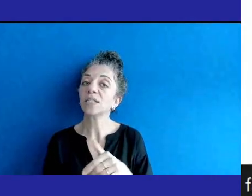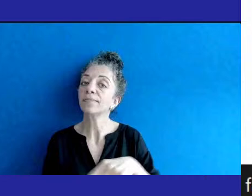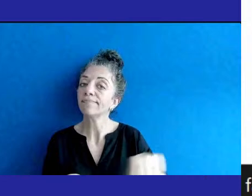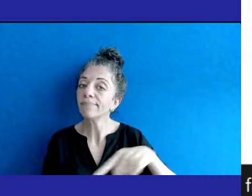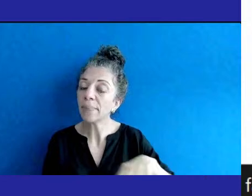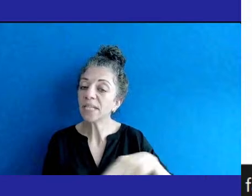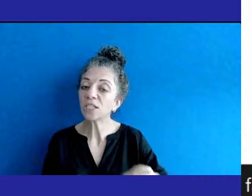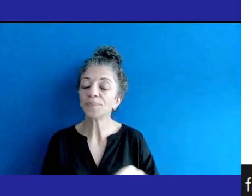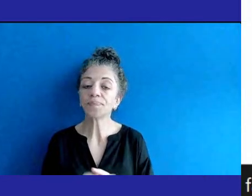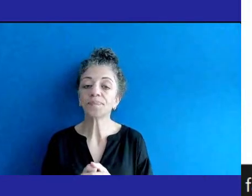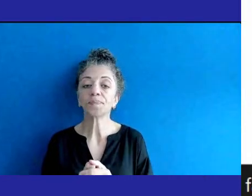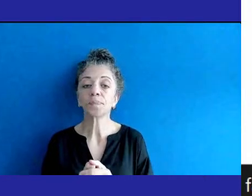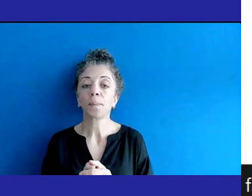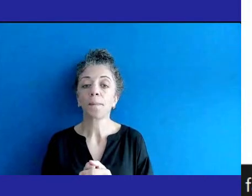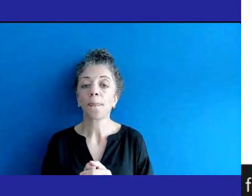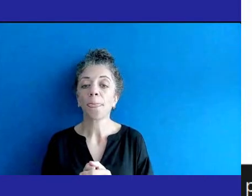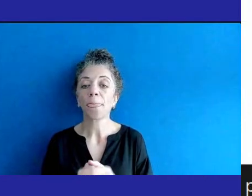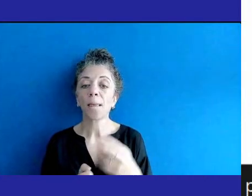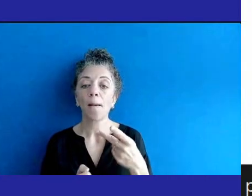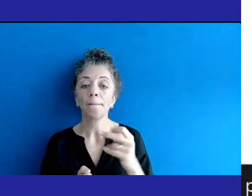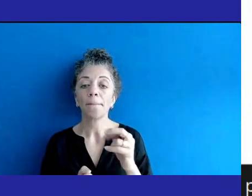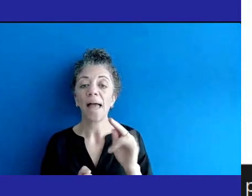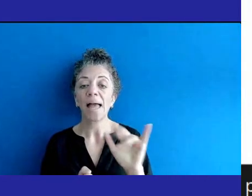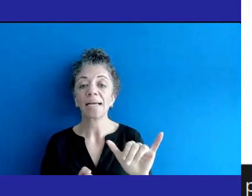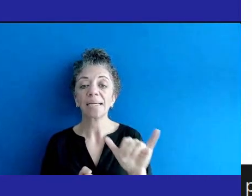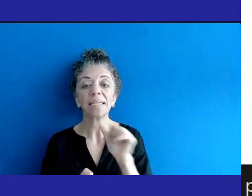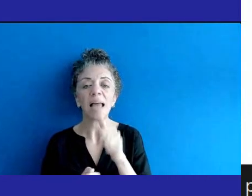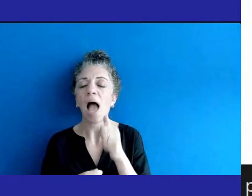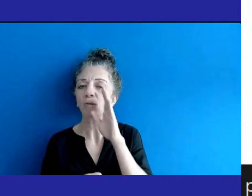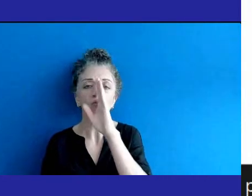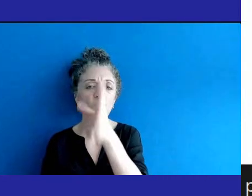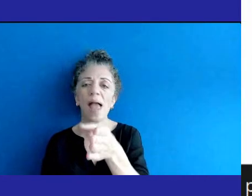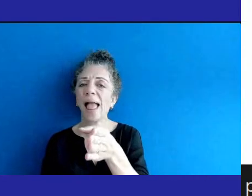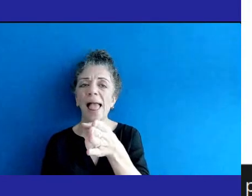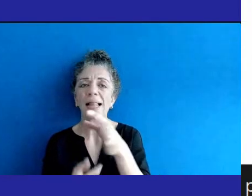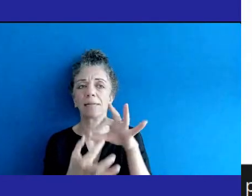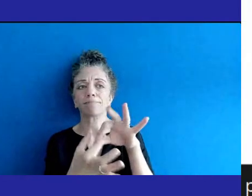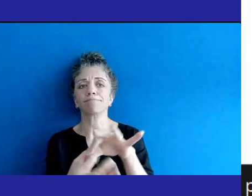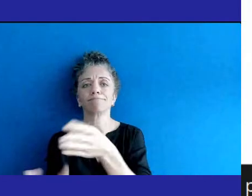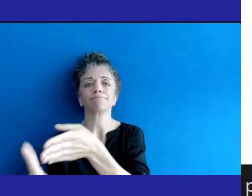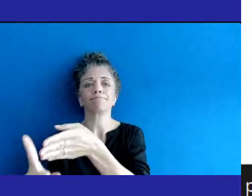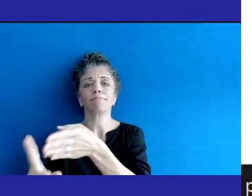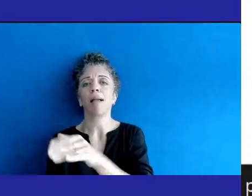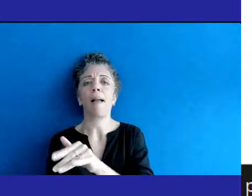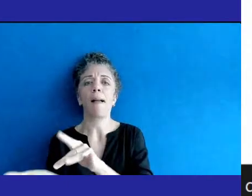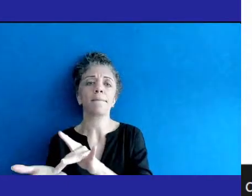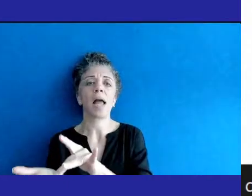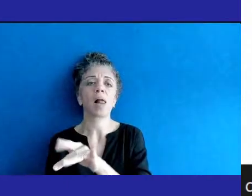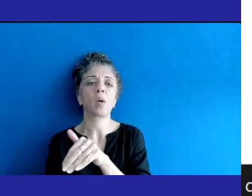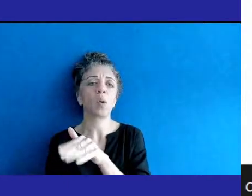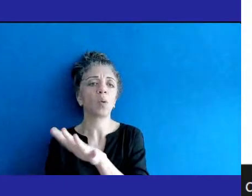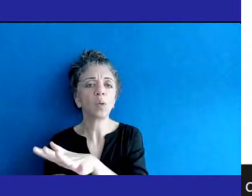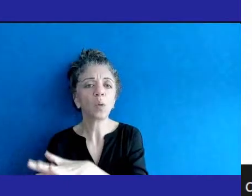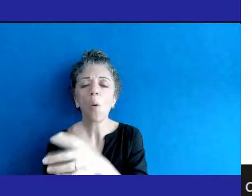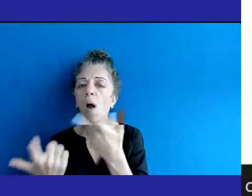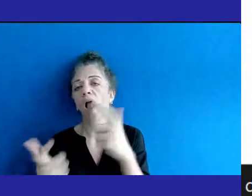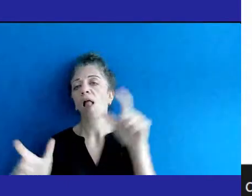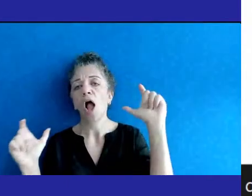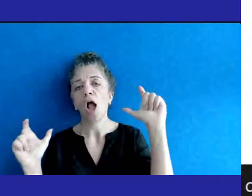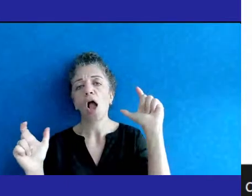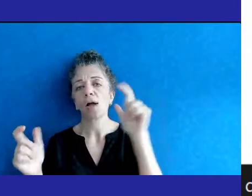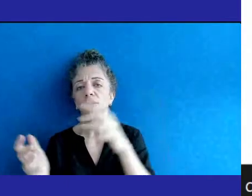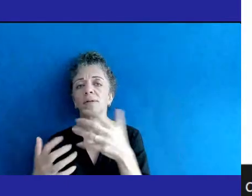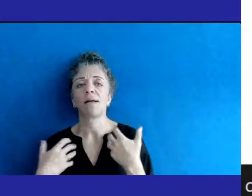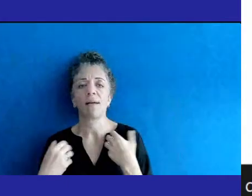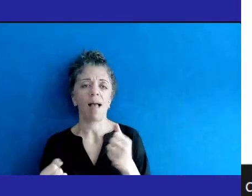among our affiliates because it's not directly affiliated with a single medical school or another large health system. But PAGNI does